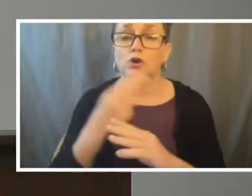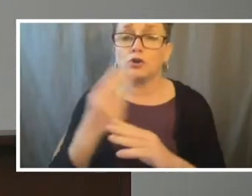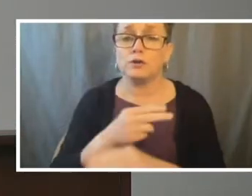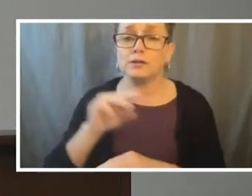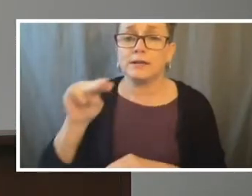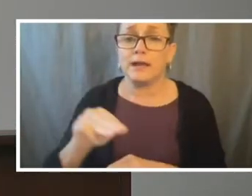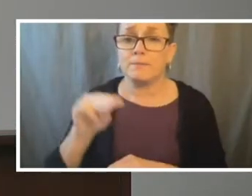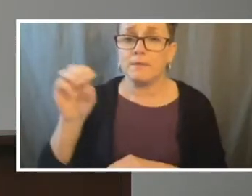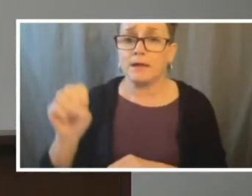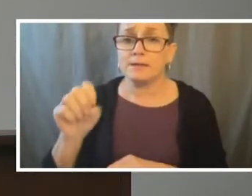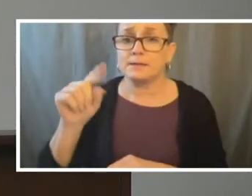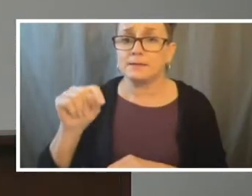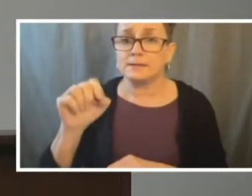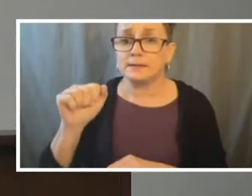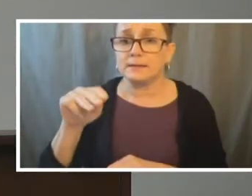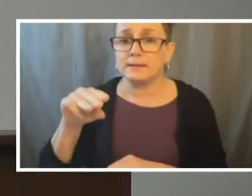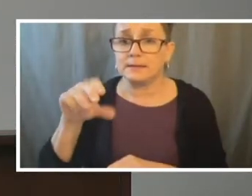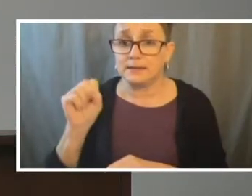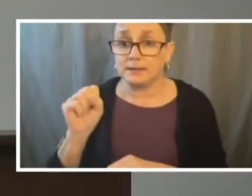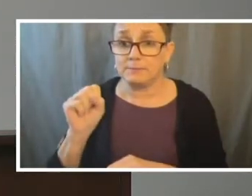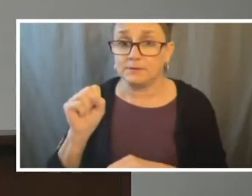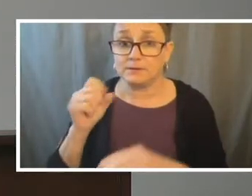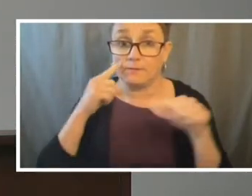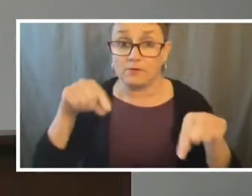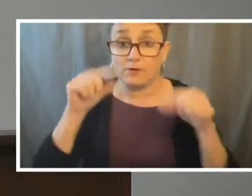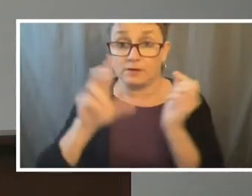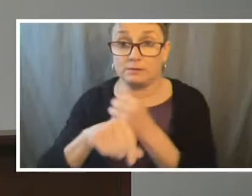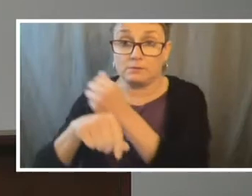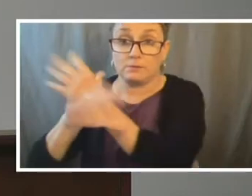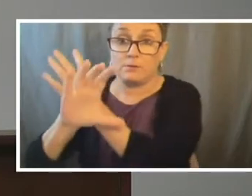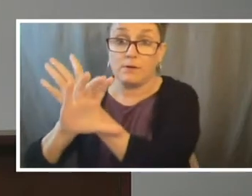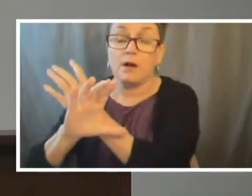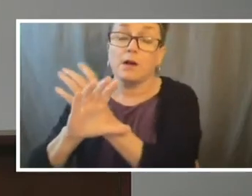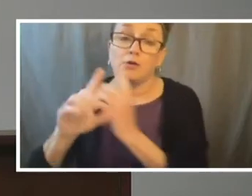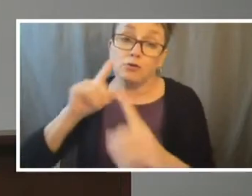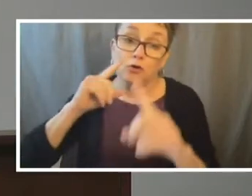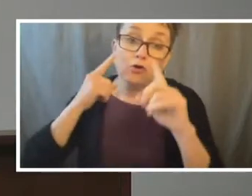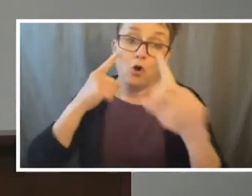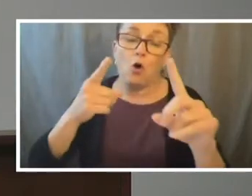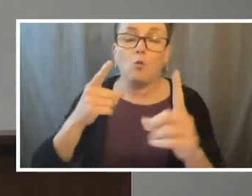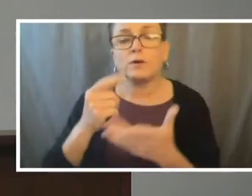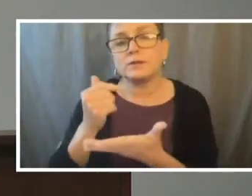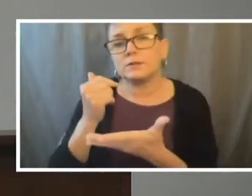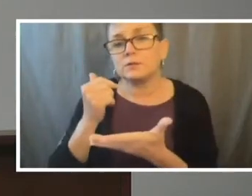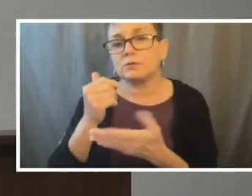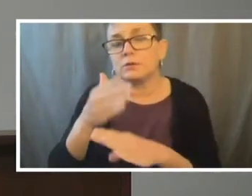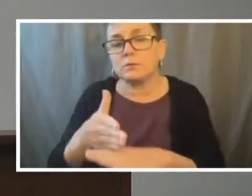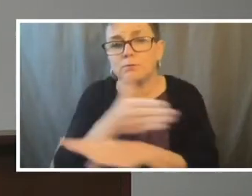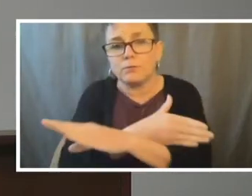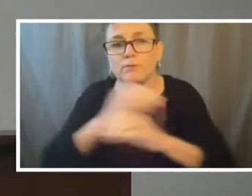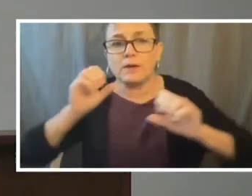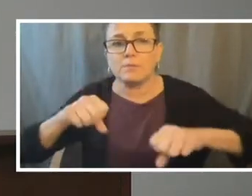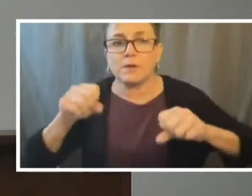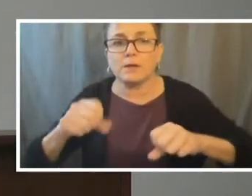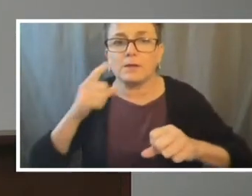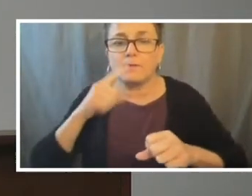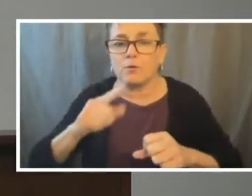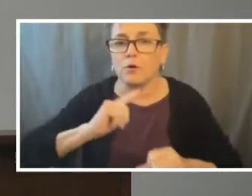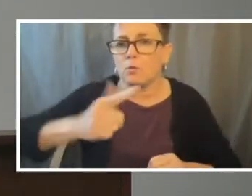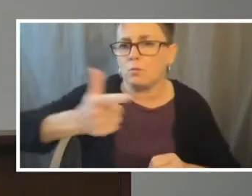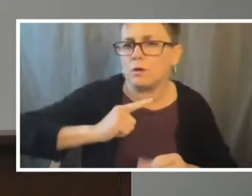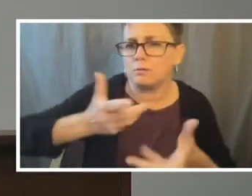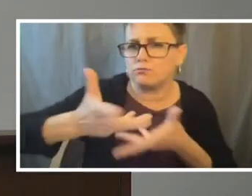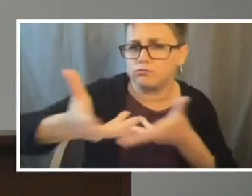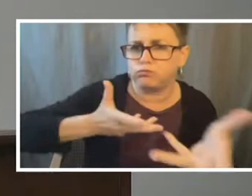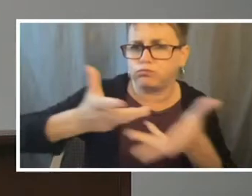this format was intended to enhance the ability for people to be able to engage in this conversation who may not be able